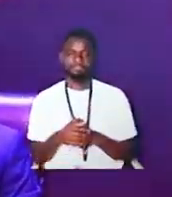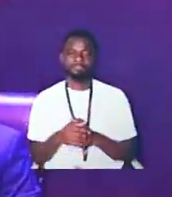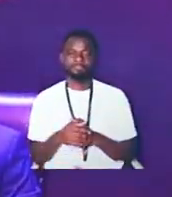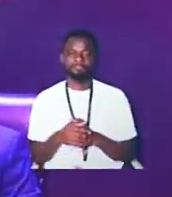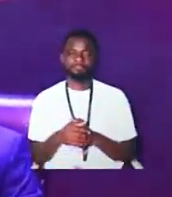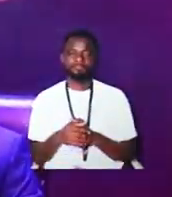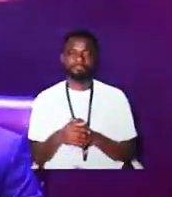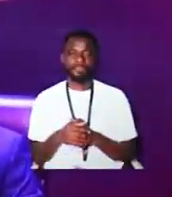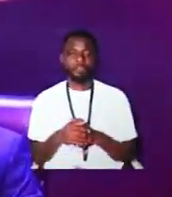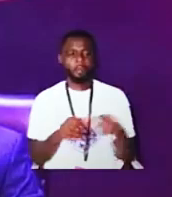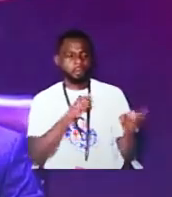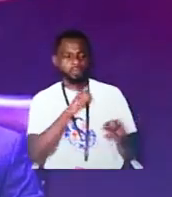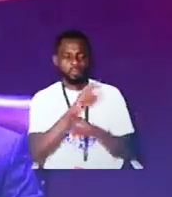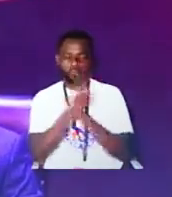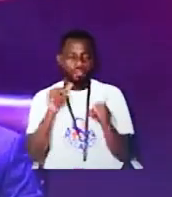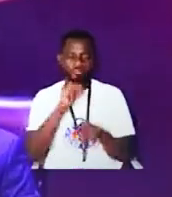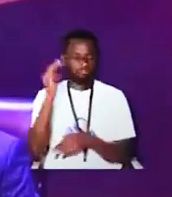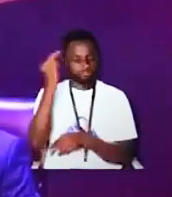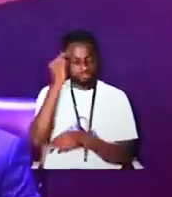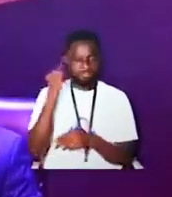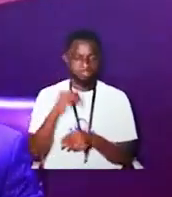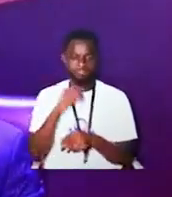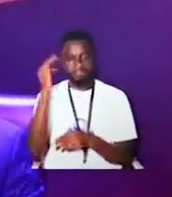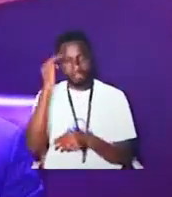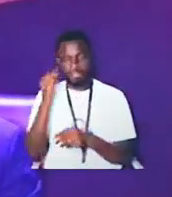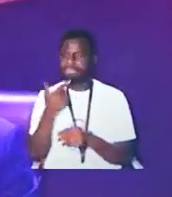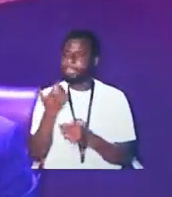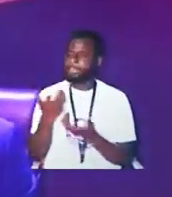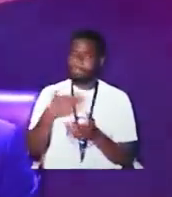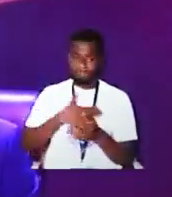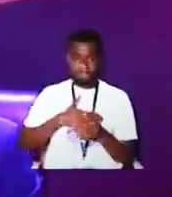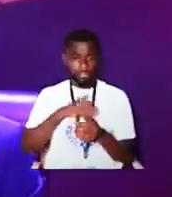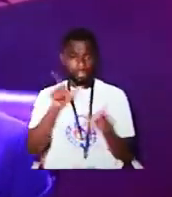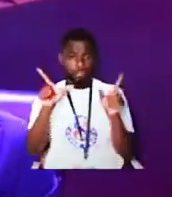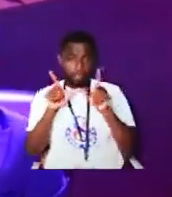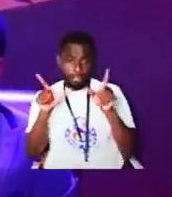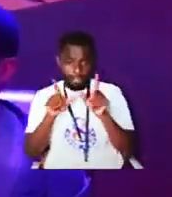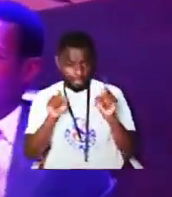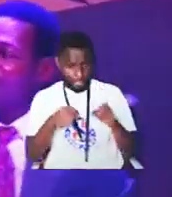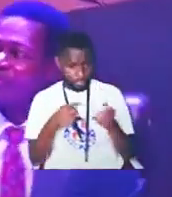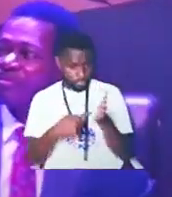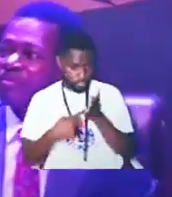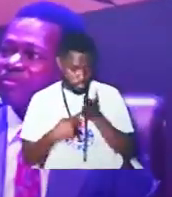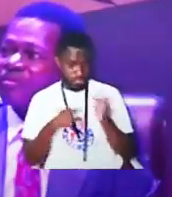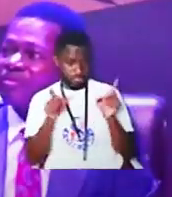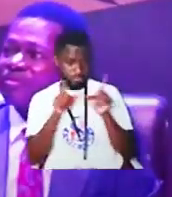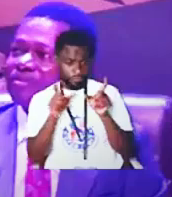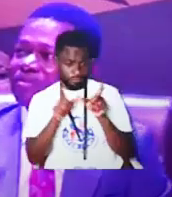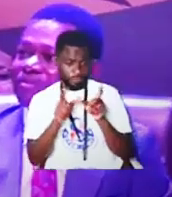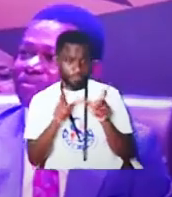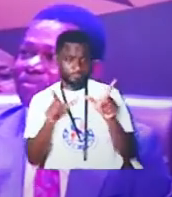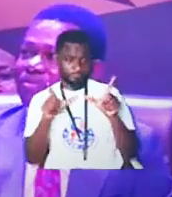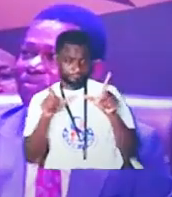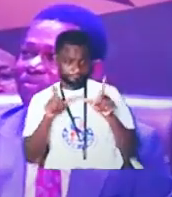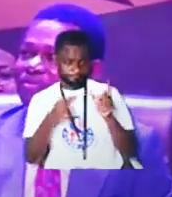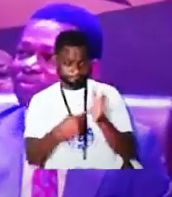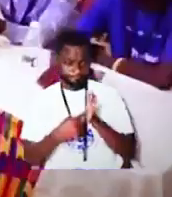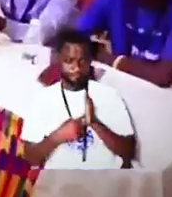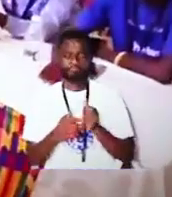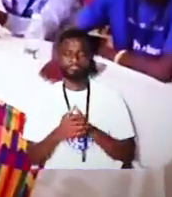Some will not mind him. Then he said, can I see your license? And then somehow, I didn't know